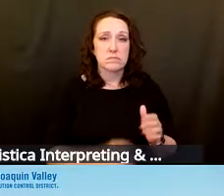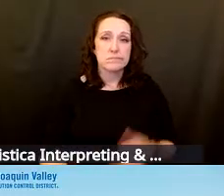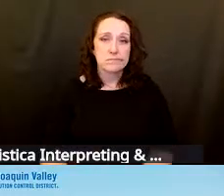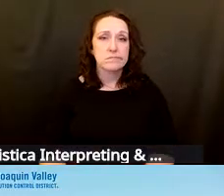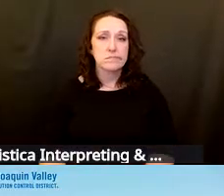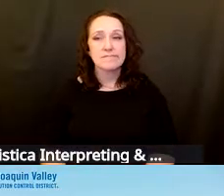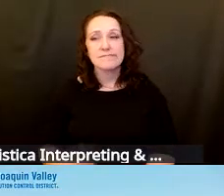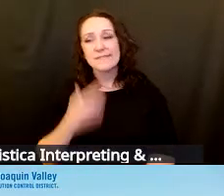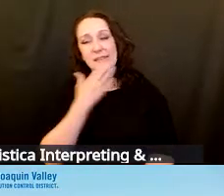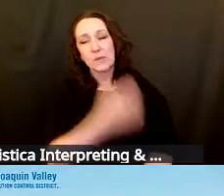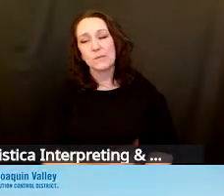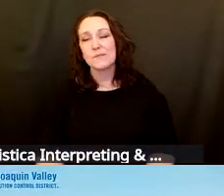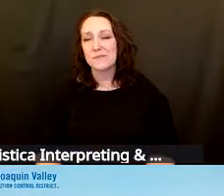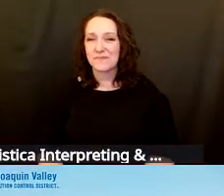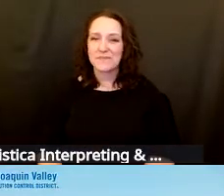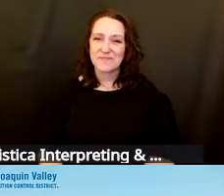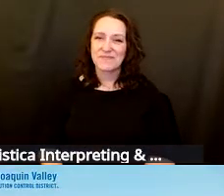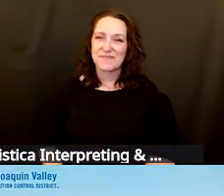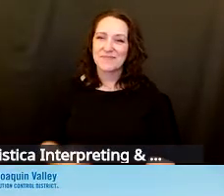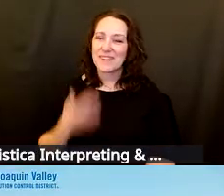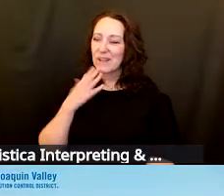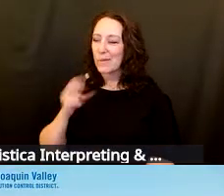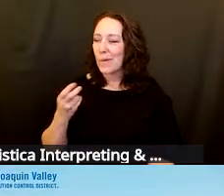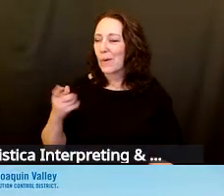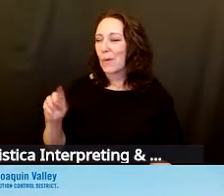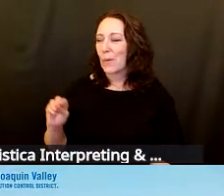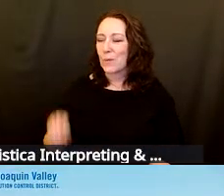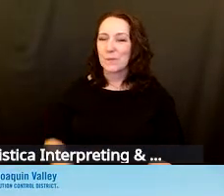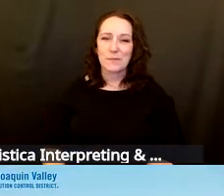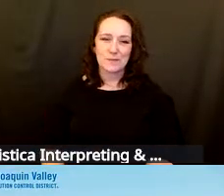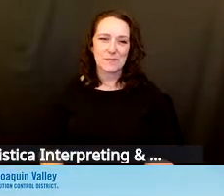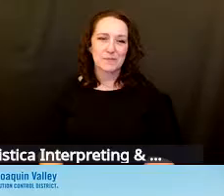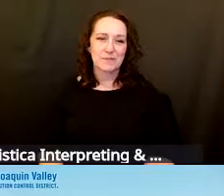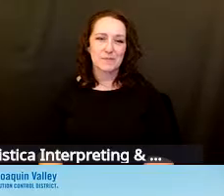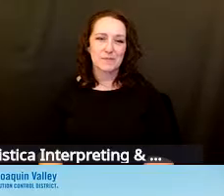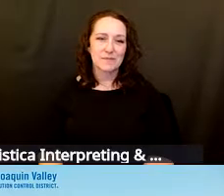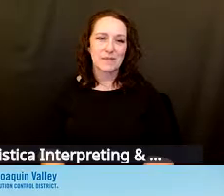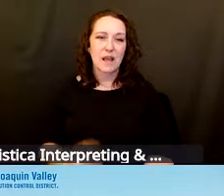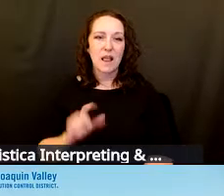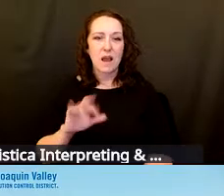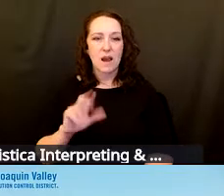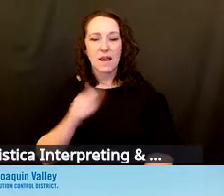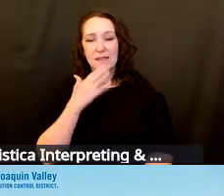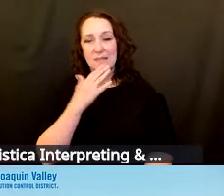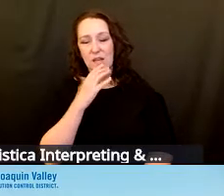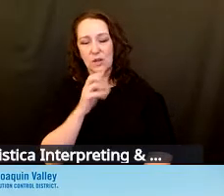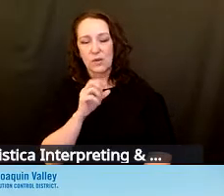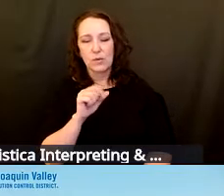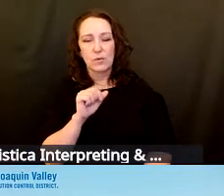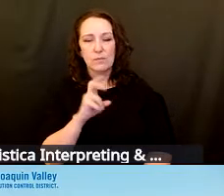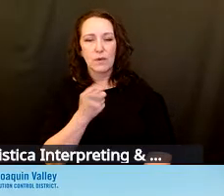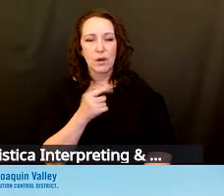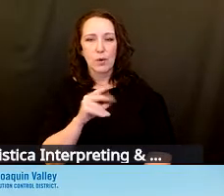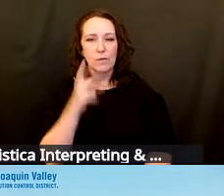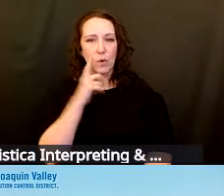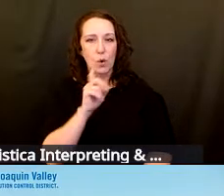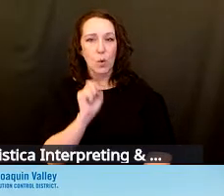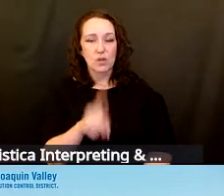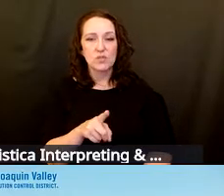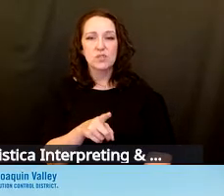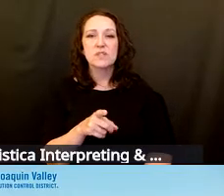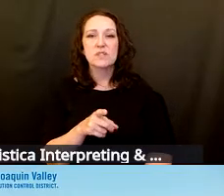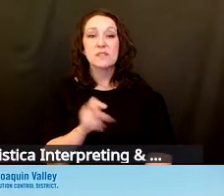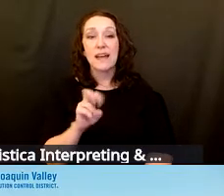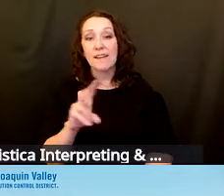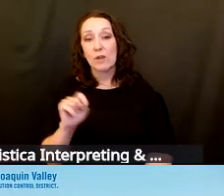you. Thanks, Margot. This is Laura. Yeah, thank you, Margot, for that question. Everett, I see